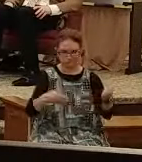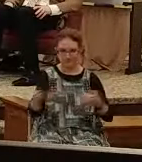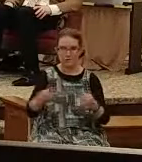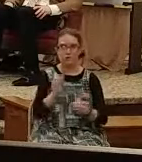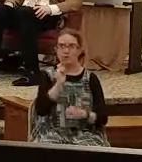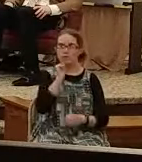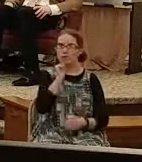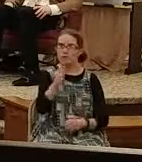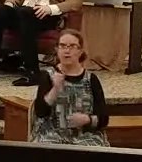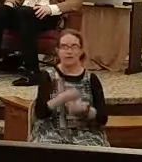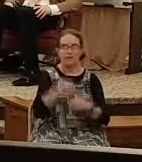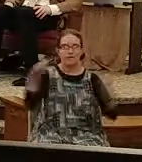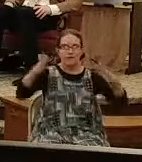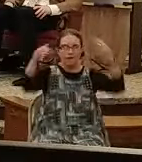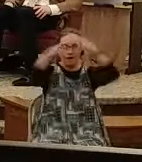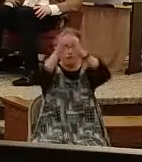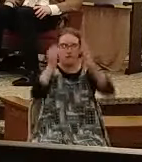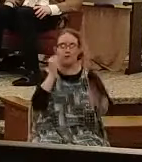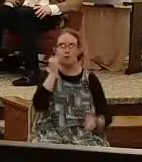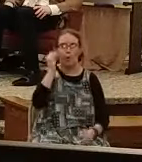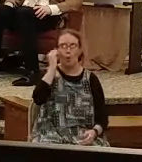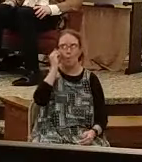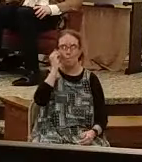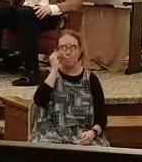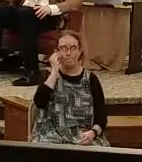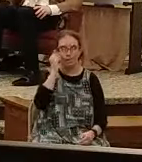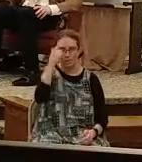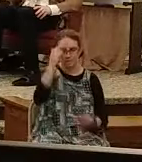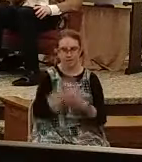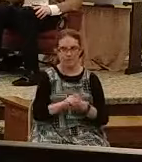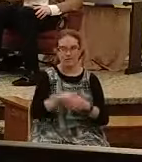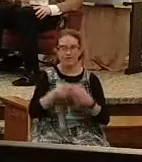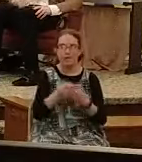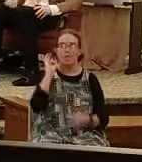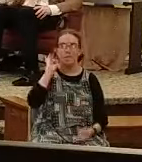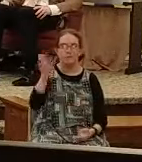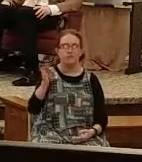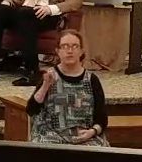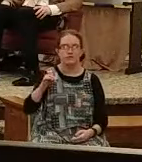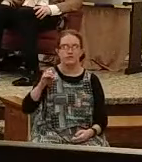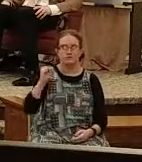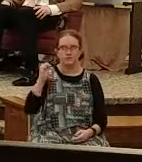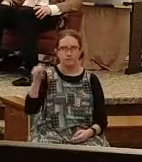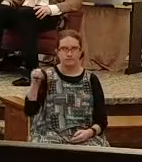heaven your home. Amen. Hallelujah. And that's what we believe. That's what we preach. Amen. All right. So,